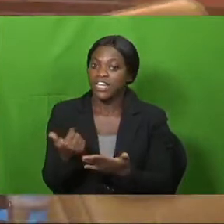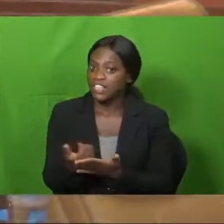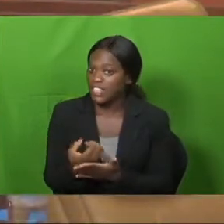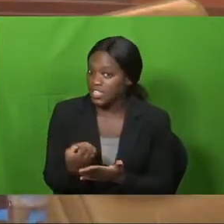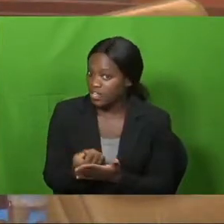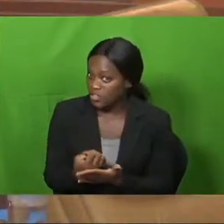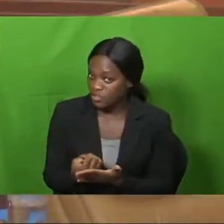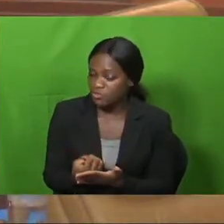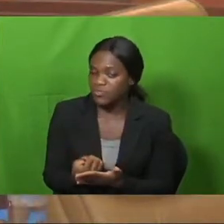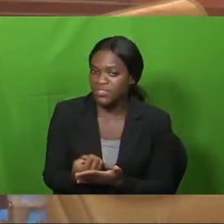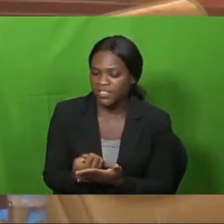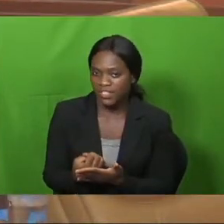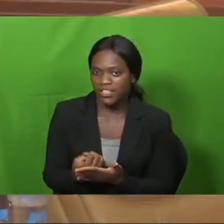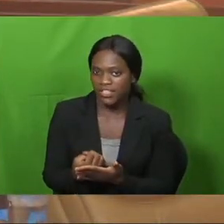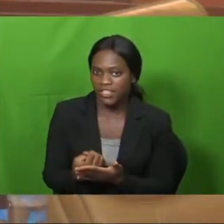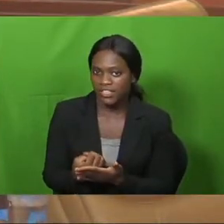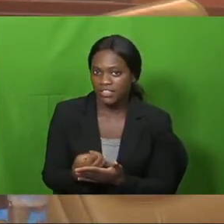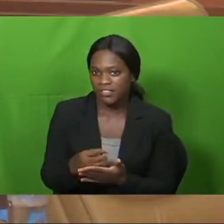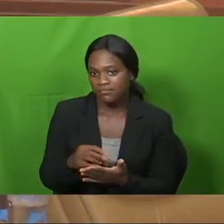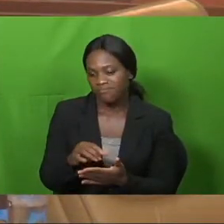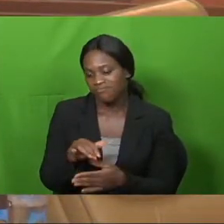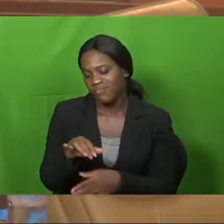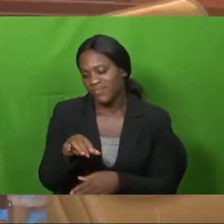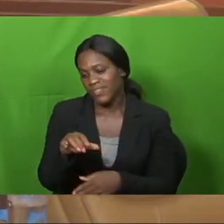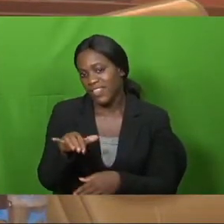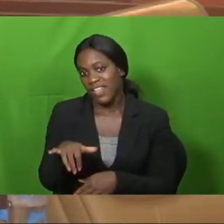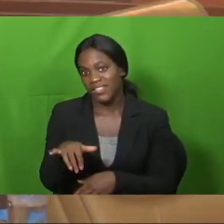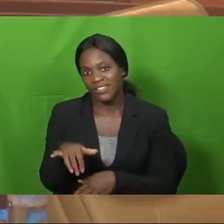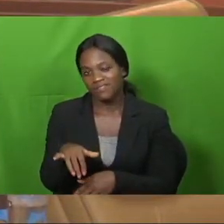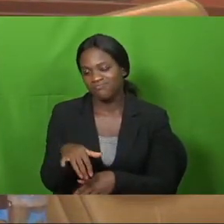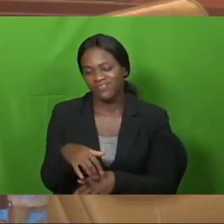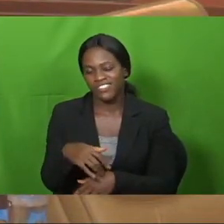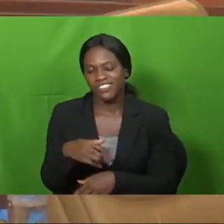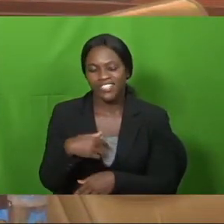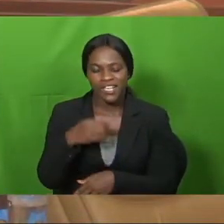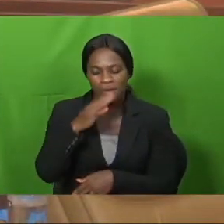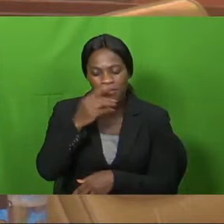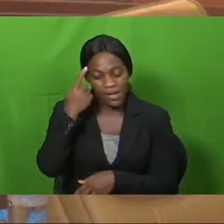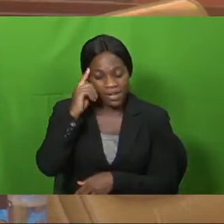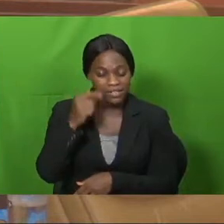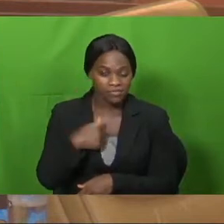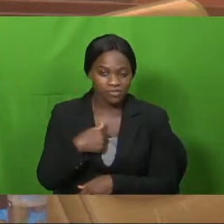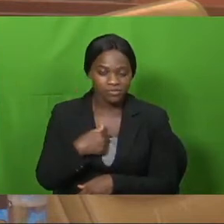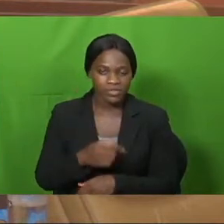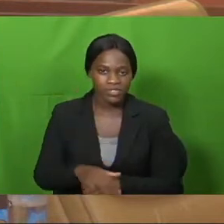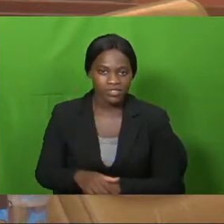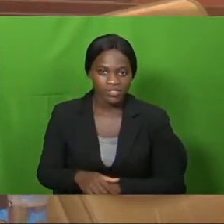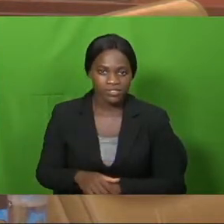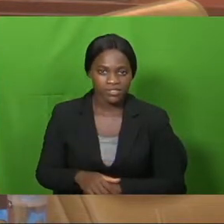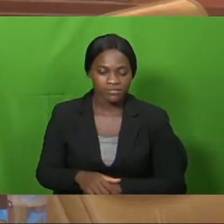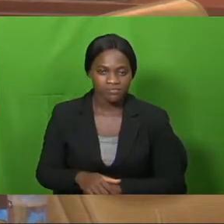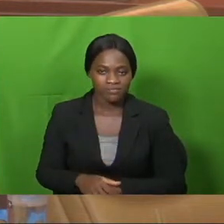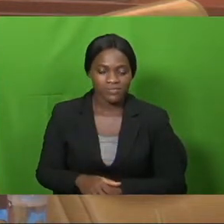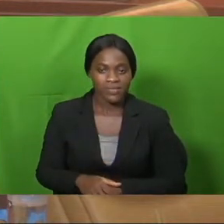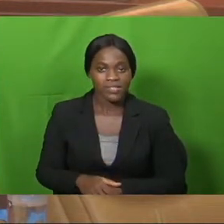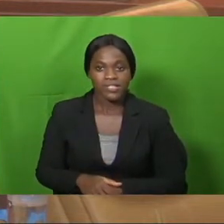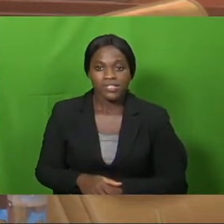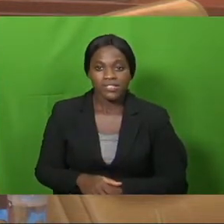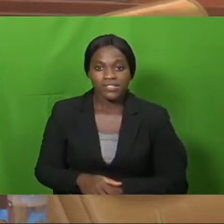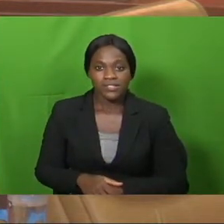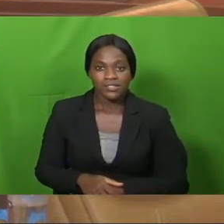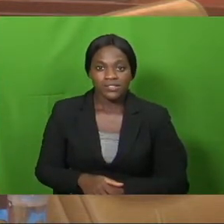economy, it's unfortunate and very pathetic. I don't think we should go that route. It doesn't speak very good well of